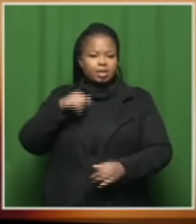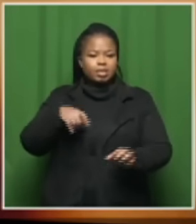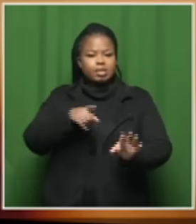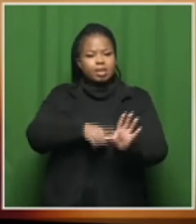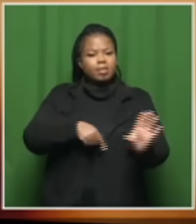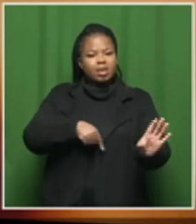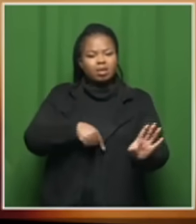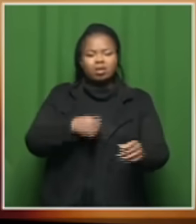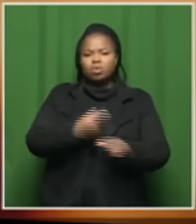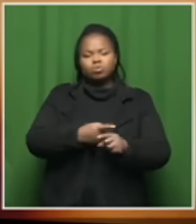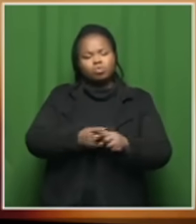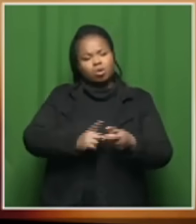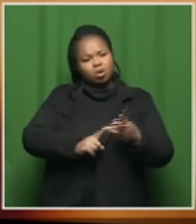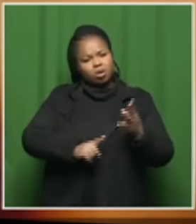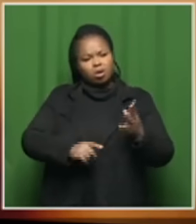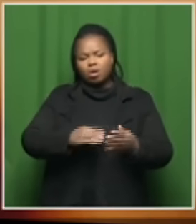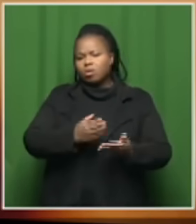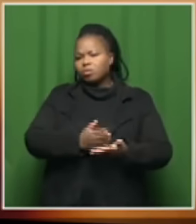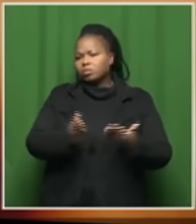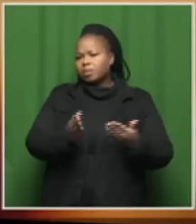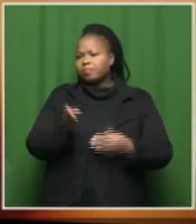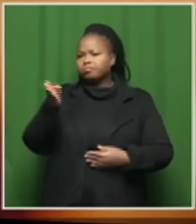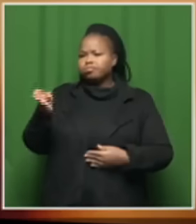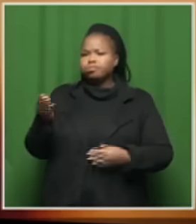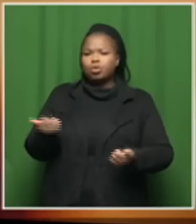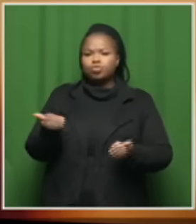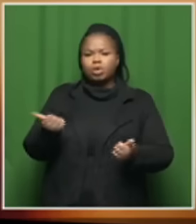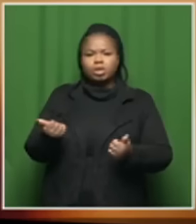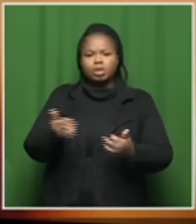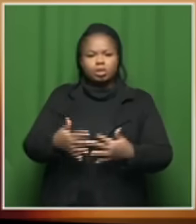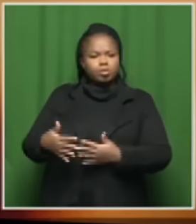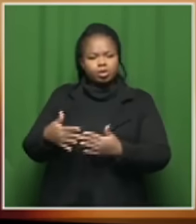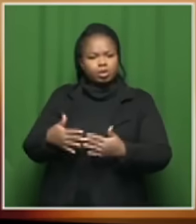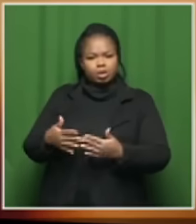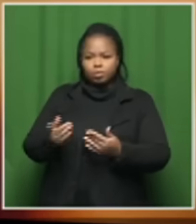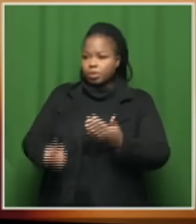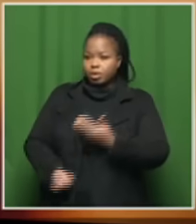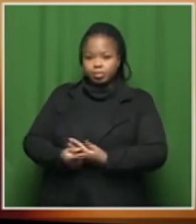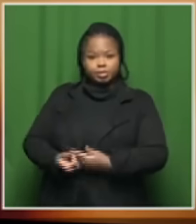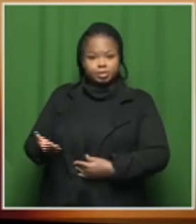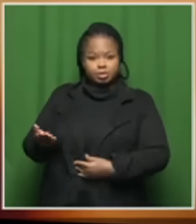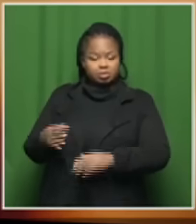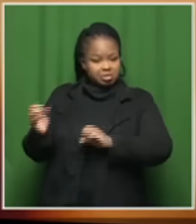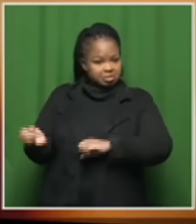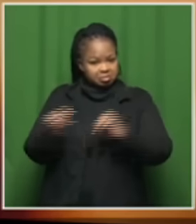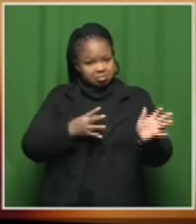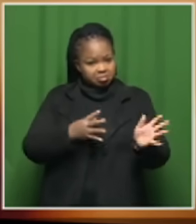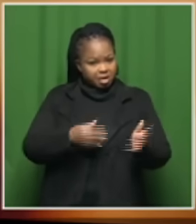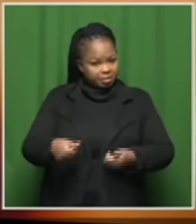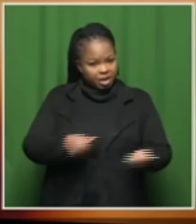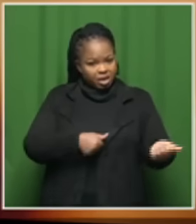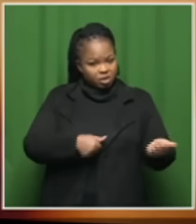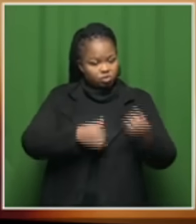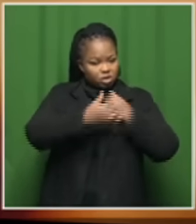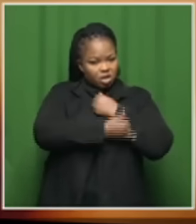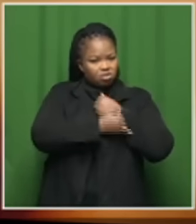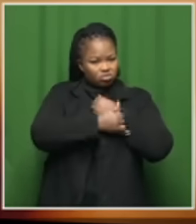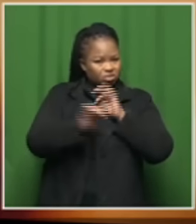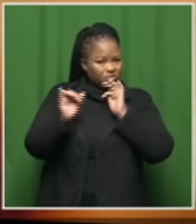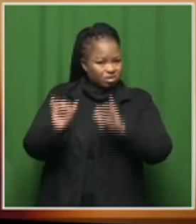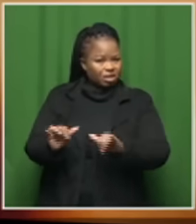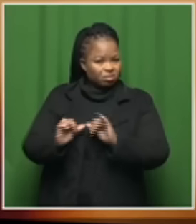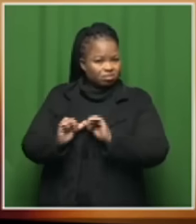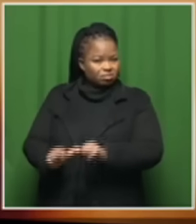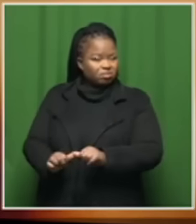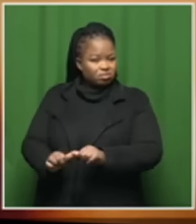already in America or in the US. What happens to them? Do they get deported on this travel ban, or can they stay but never